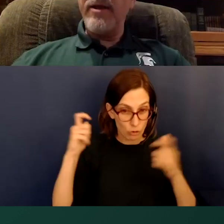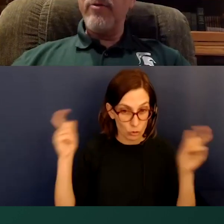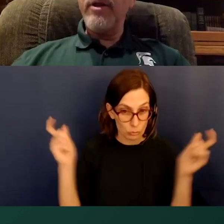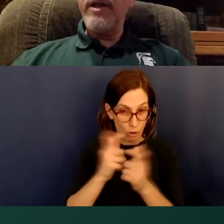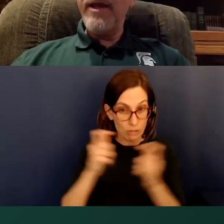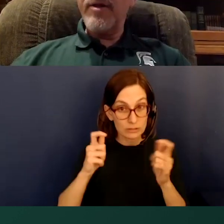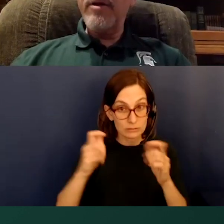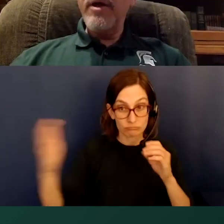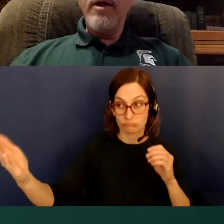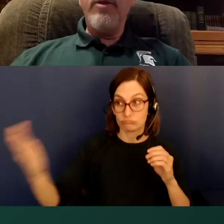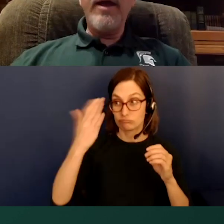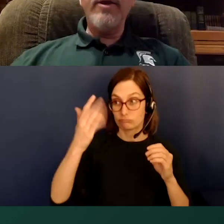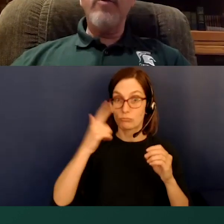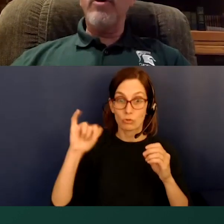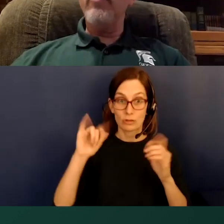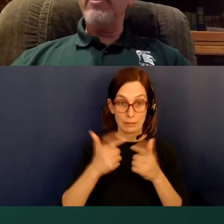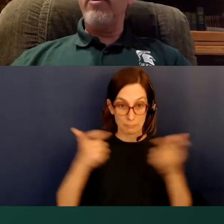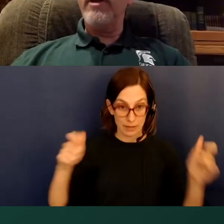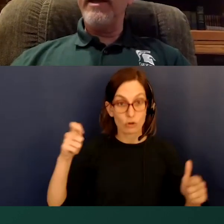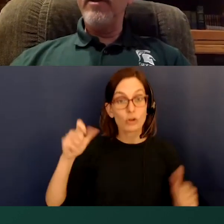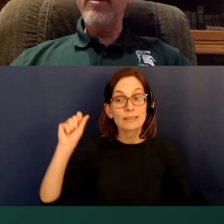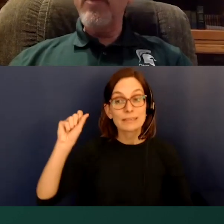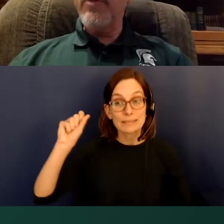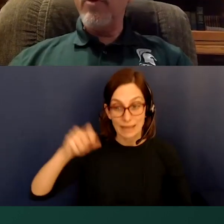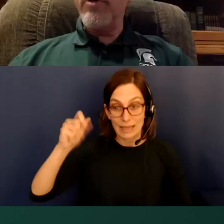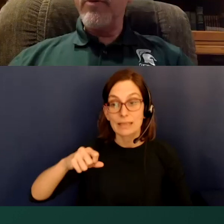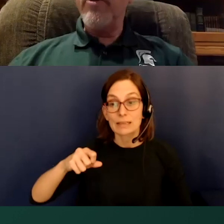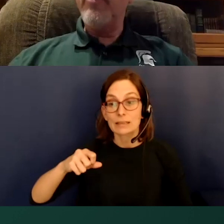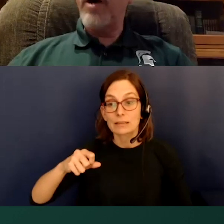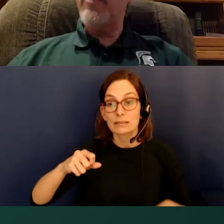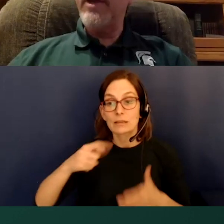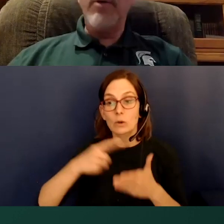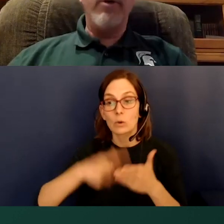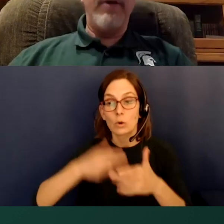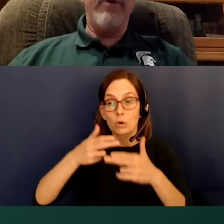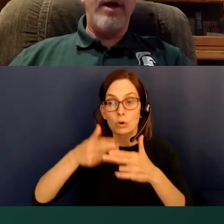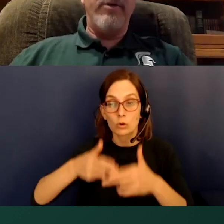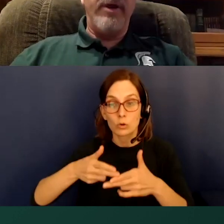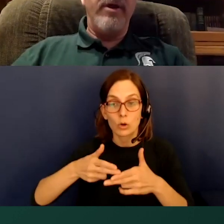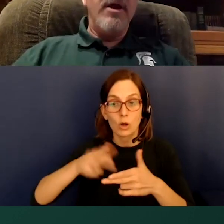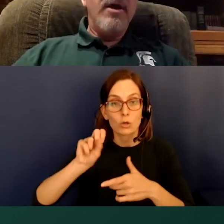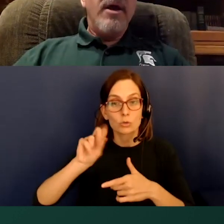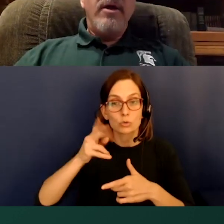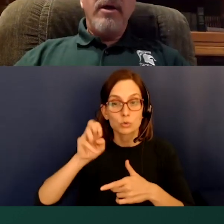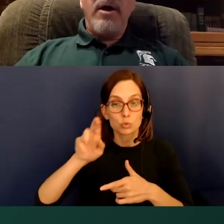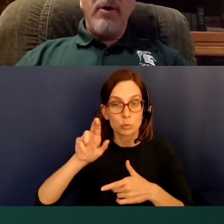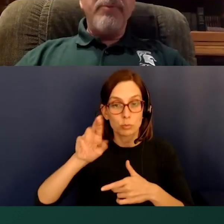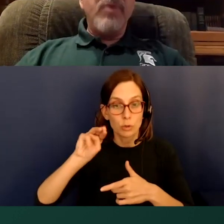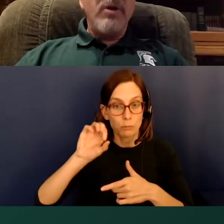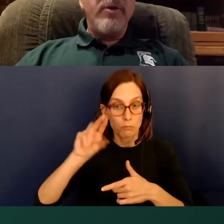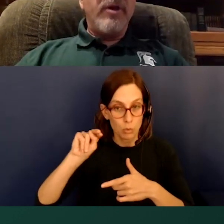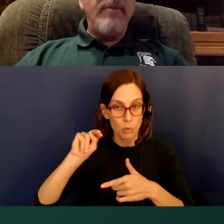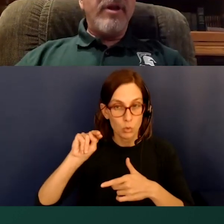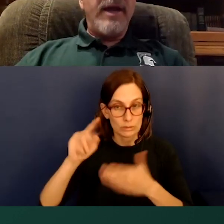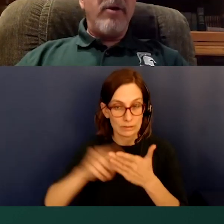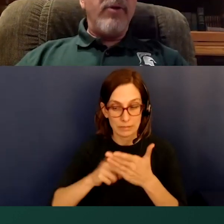the answer is yes. That is what we call a supermoon, which you probably hear about every now and then.